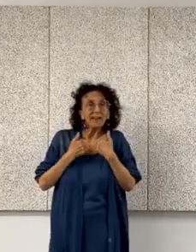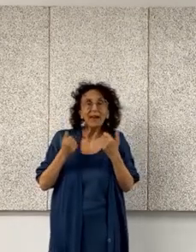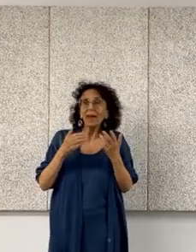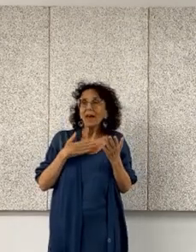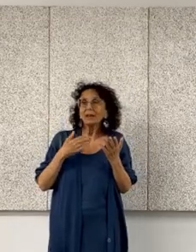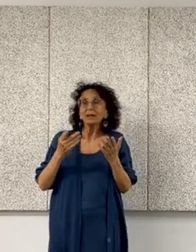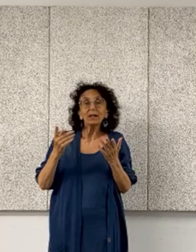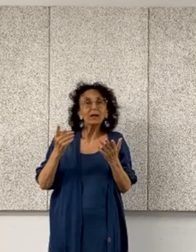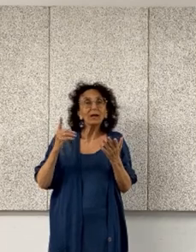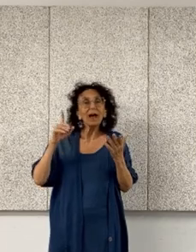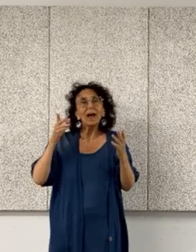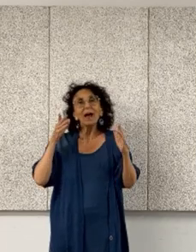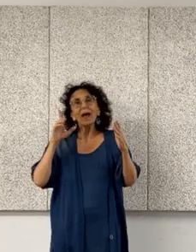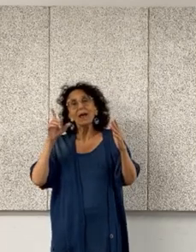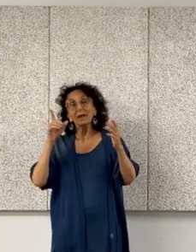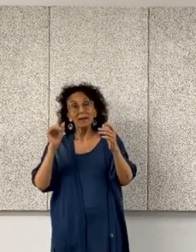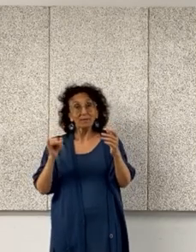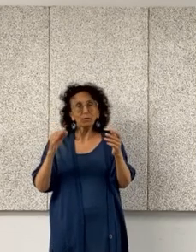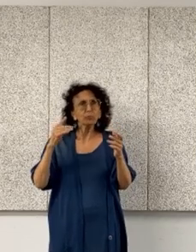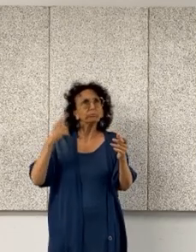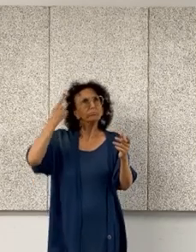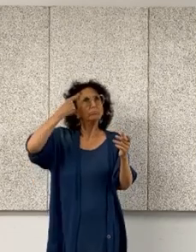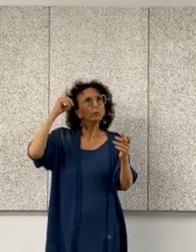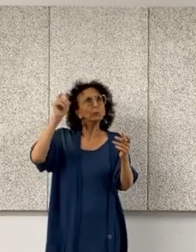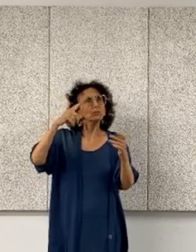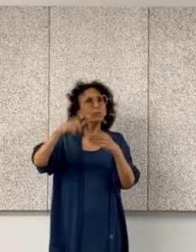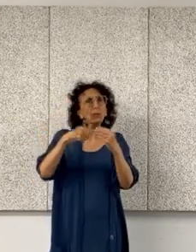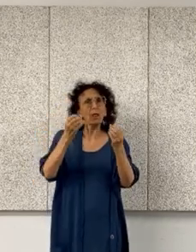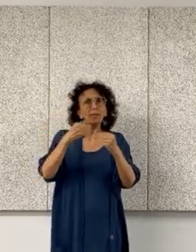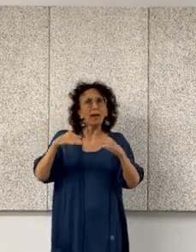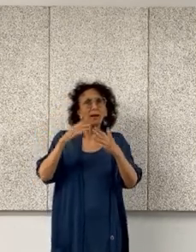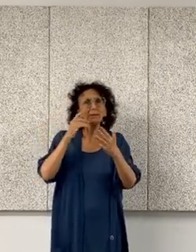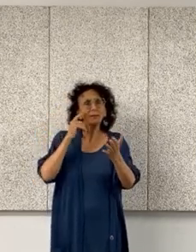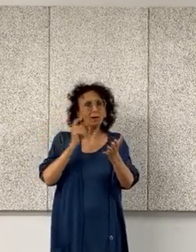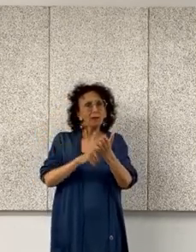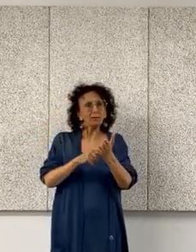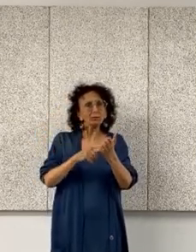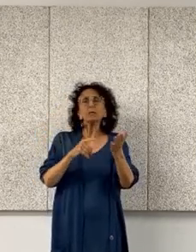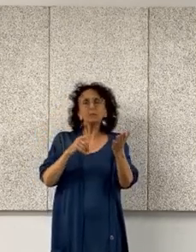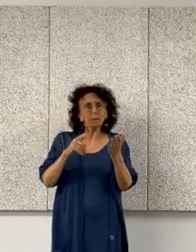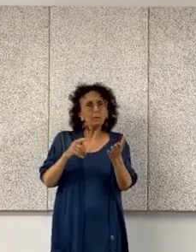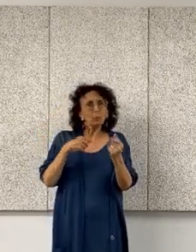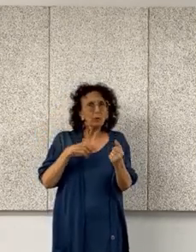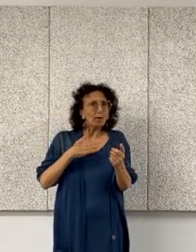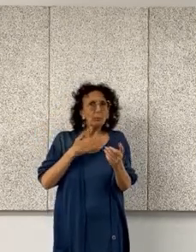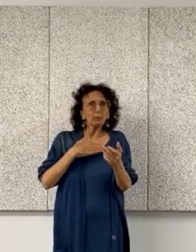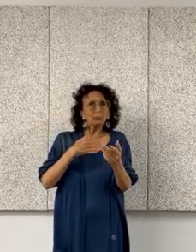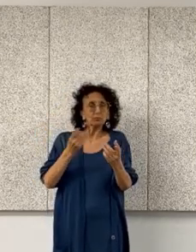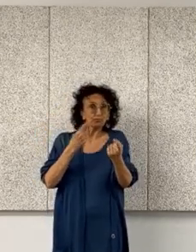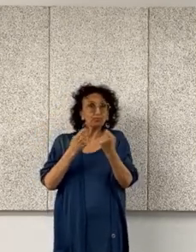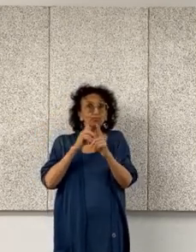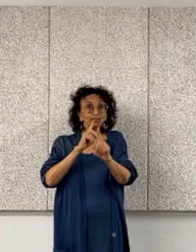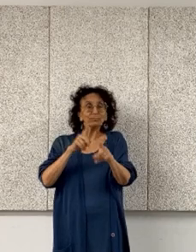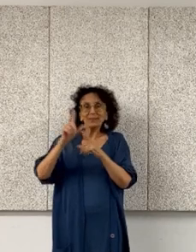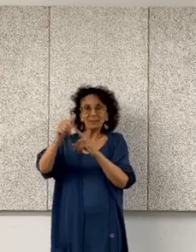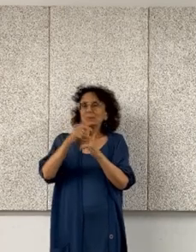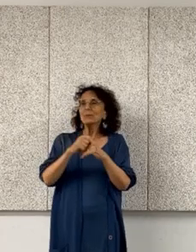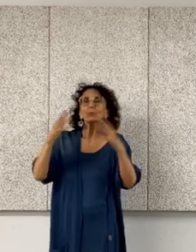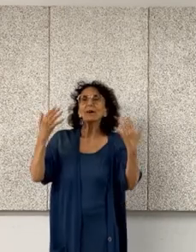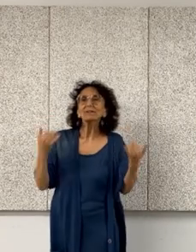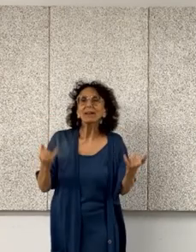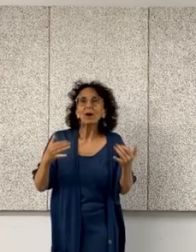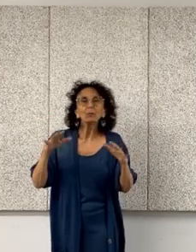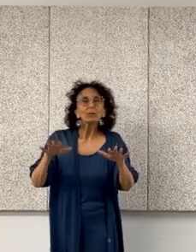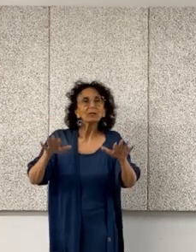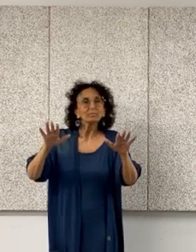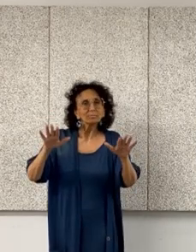answer questions about this land acknowledgement after the panel. All right. We would like to take this